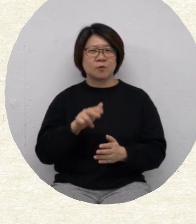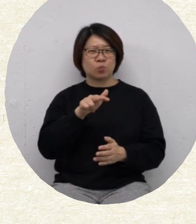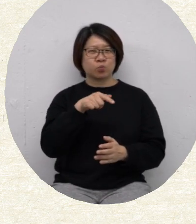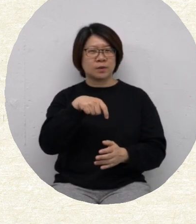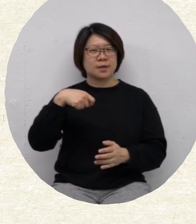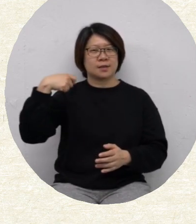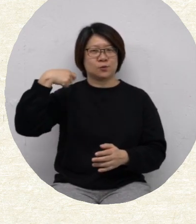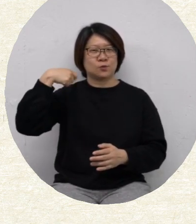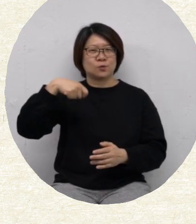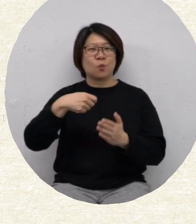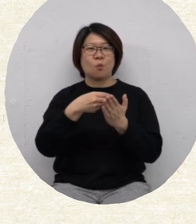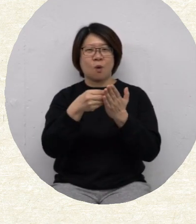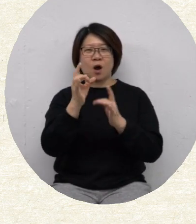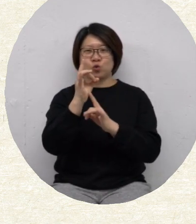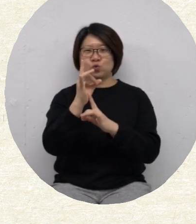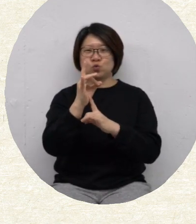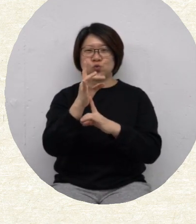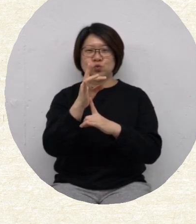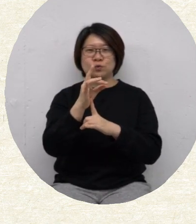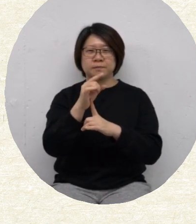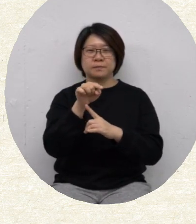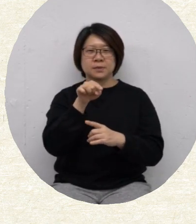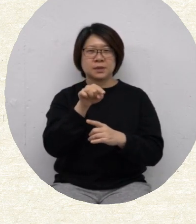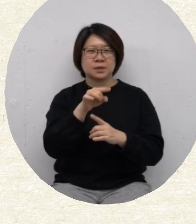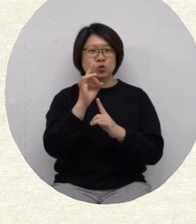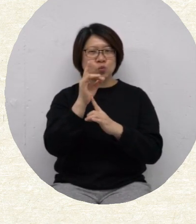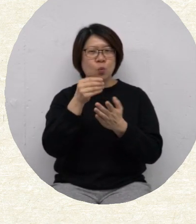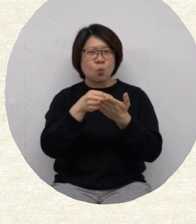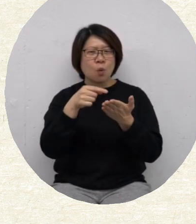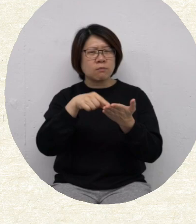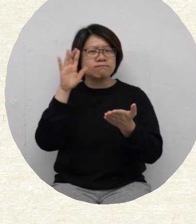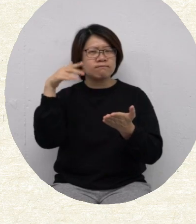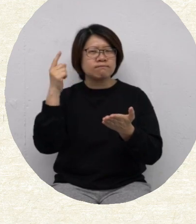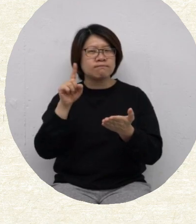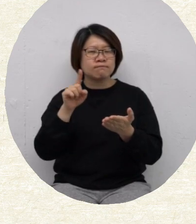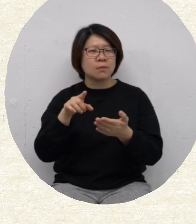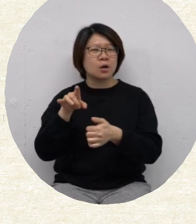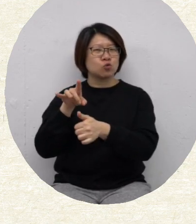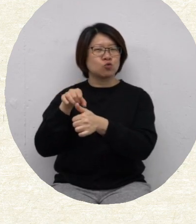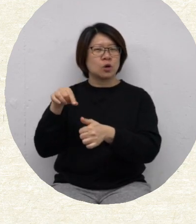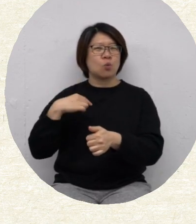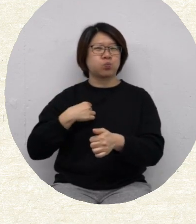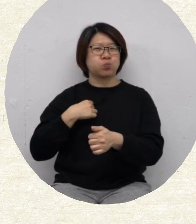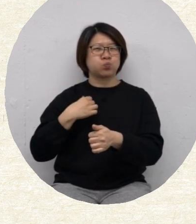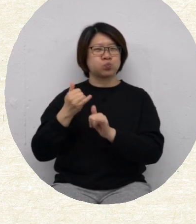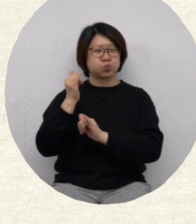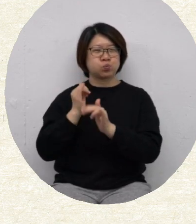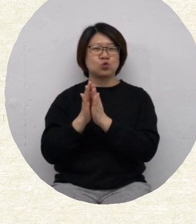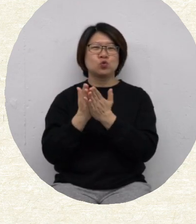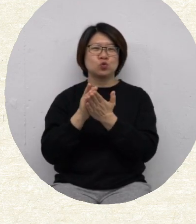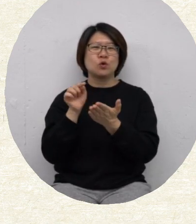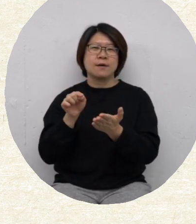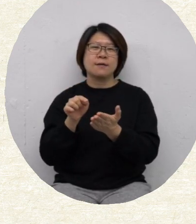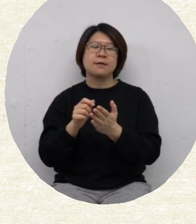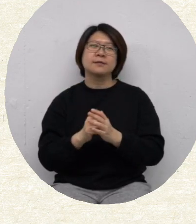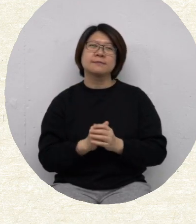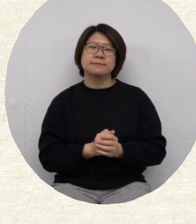Hovering above the postcard is a branch with a couple of camellia flowers that is set in a Japanese milk